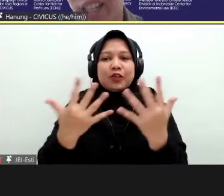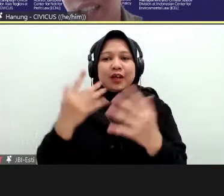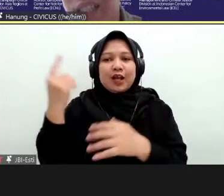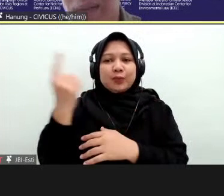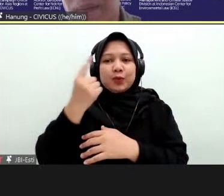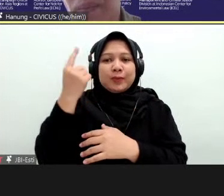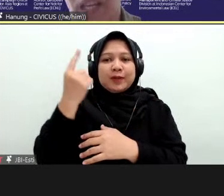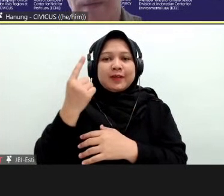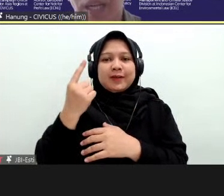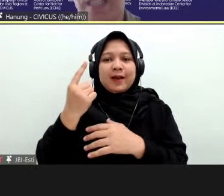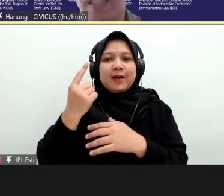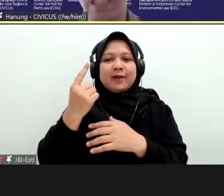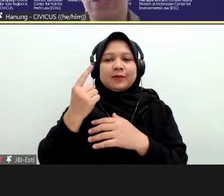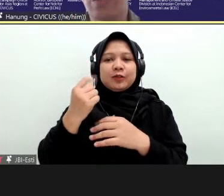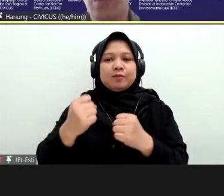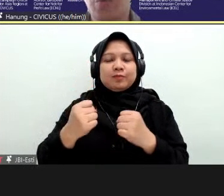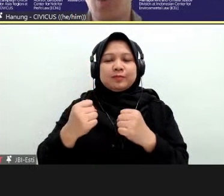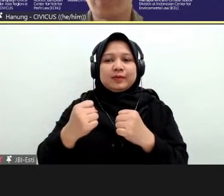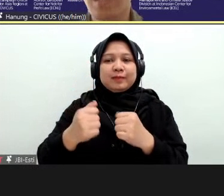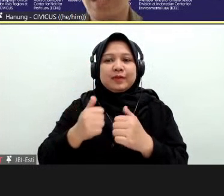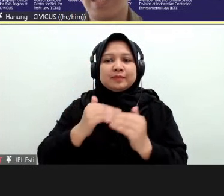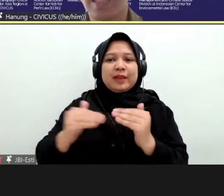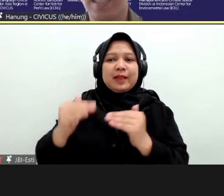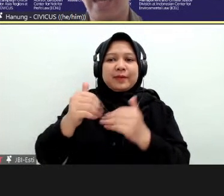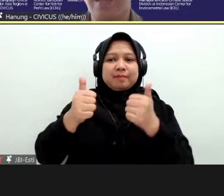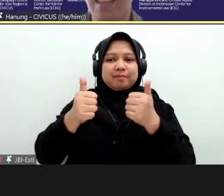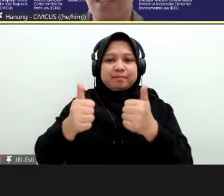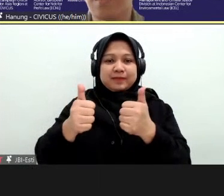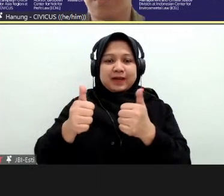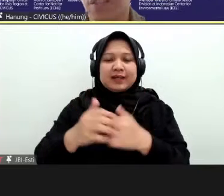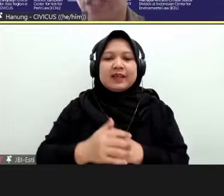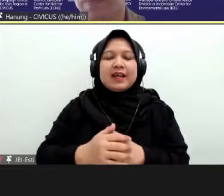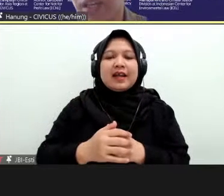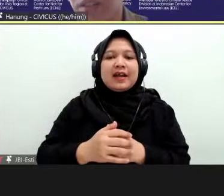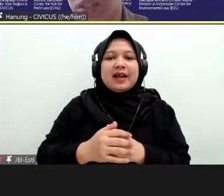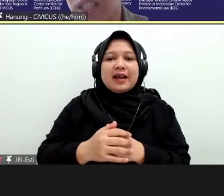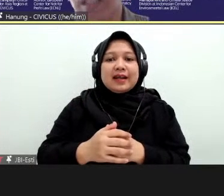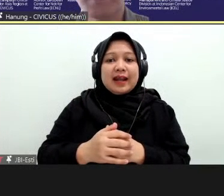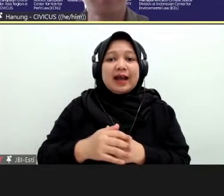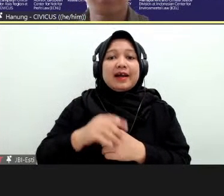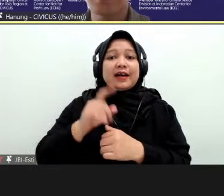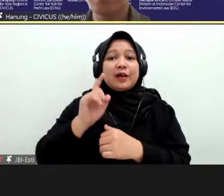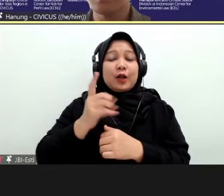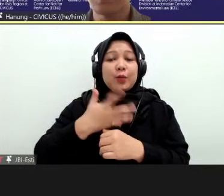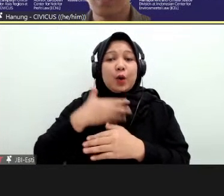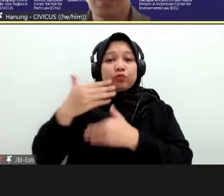establish that, basically, what we need is a healthy civic space.